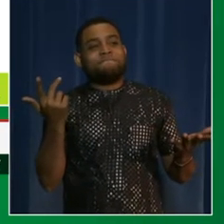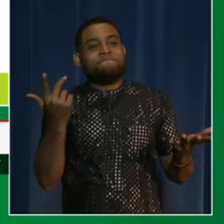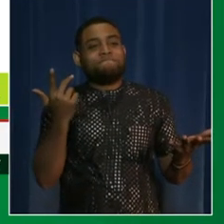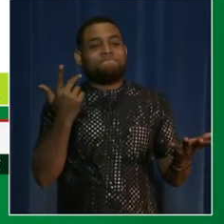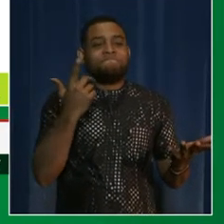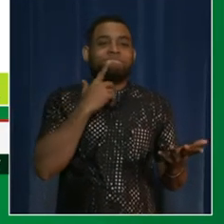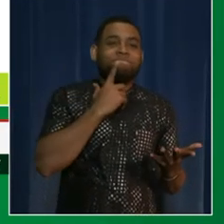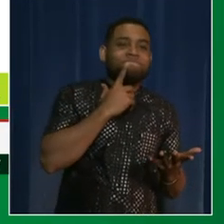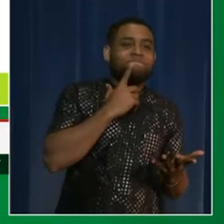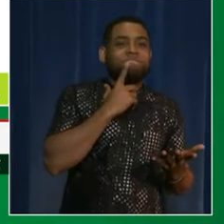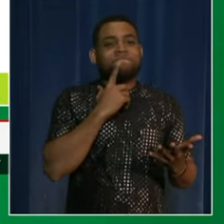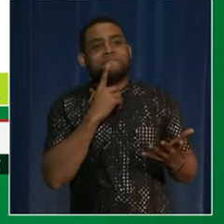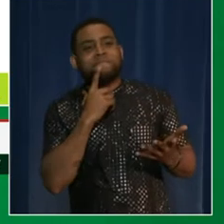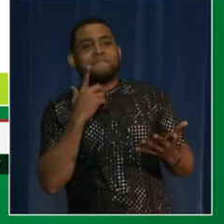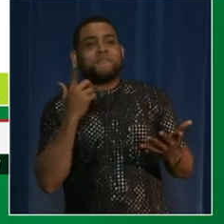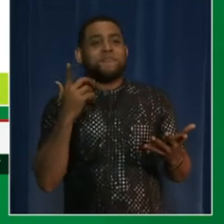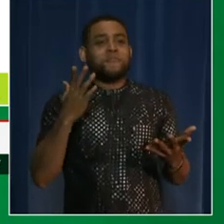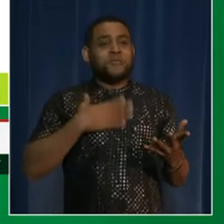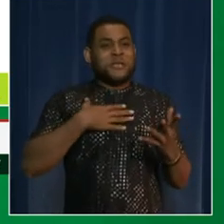equitable. Thank